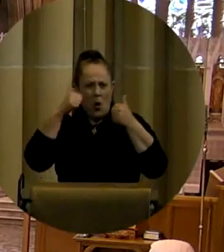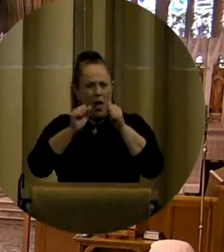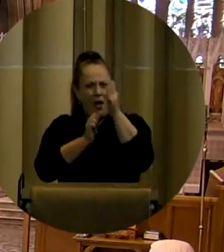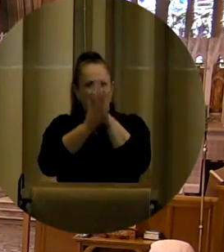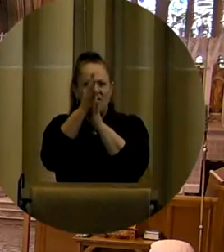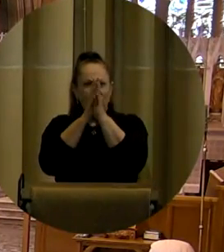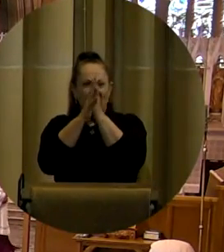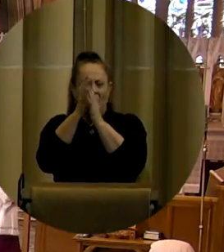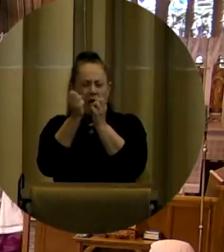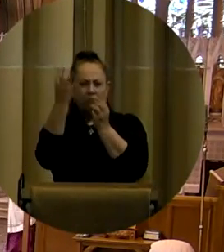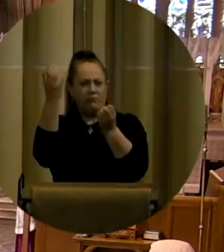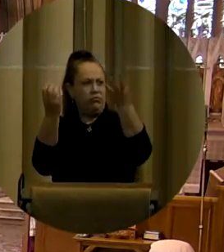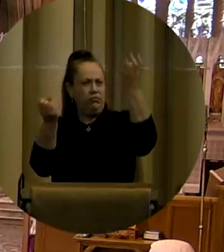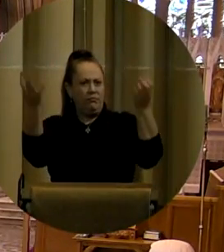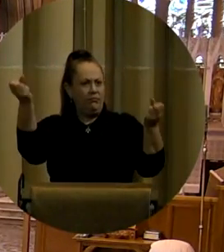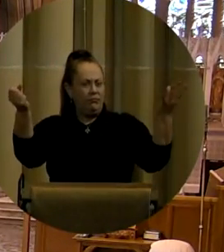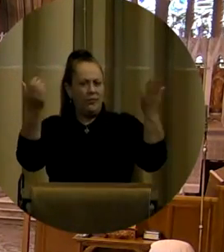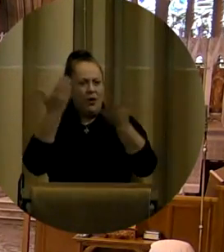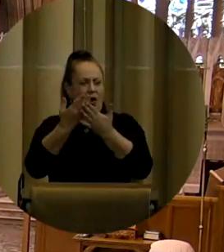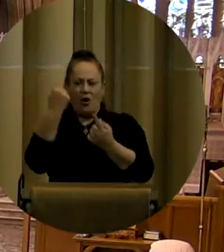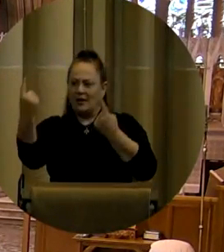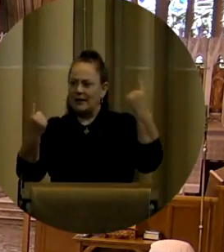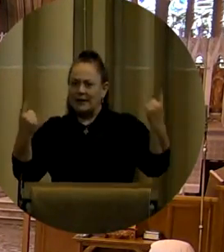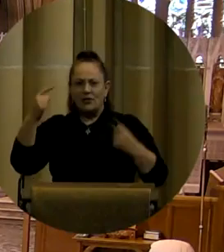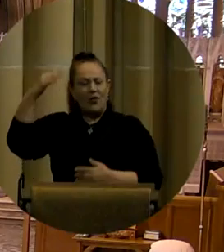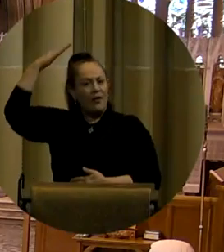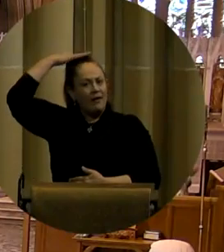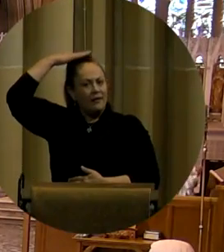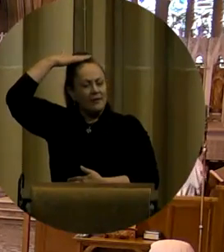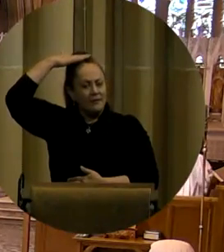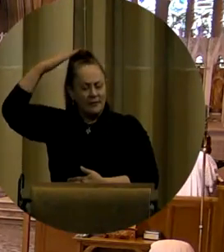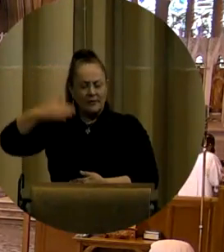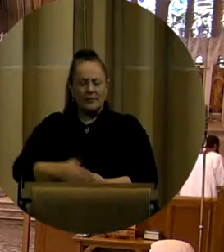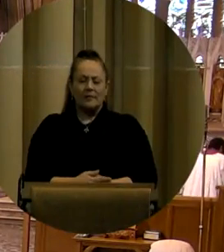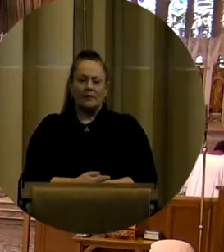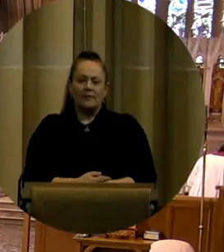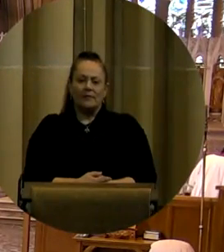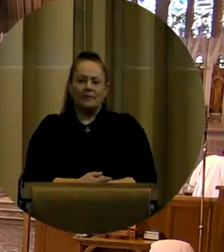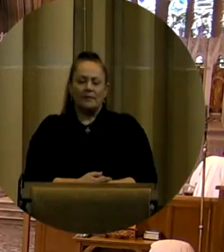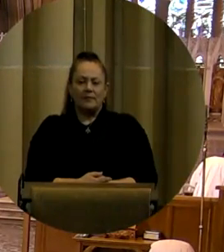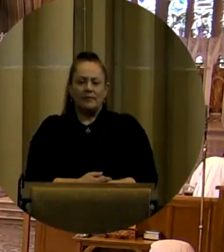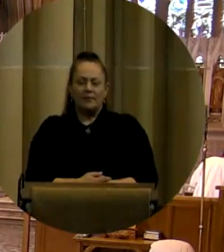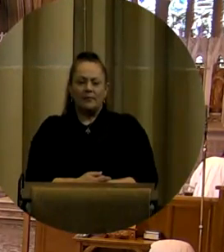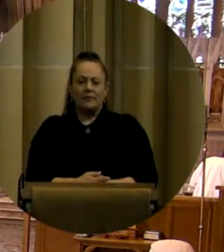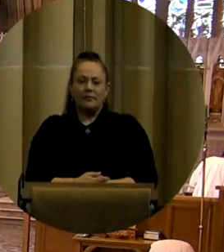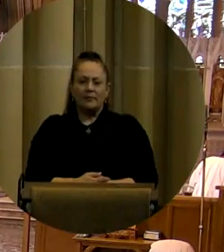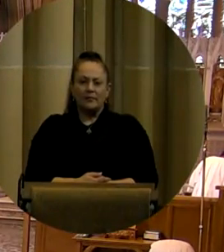of fire. These separated and came to rest on the head of each of